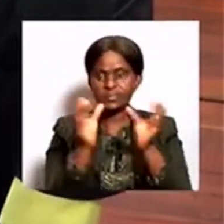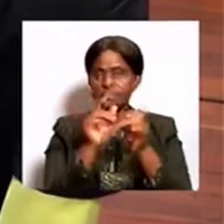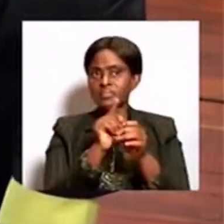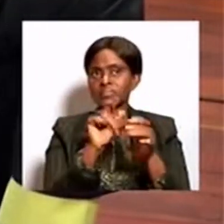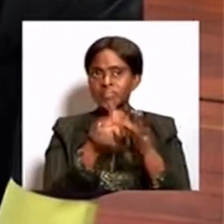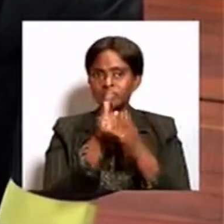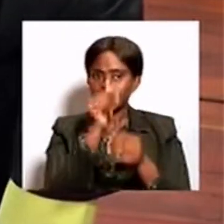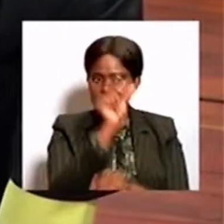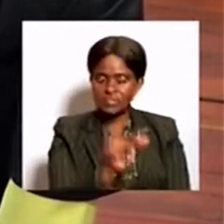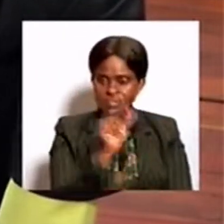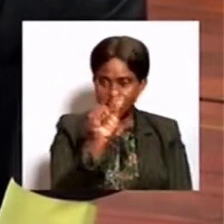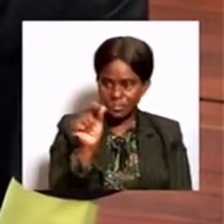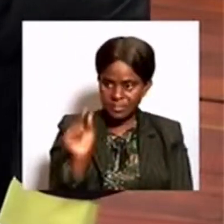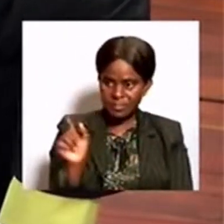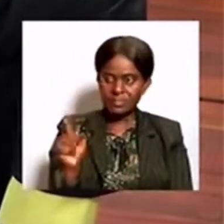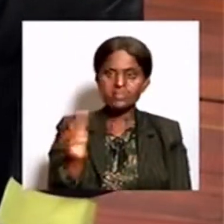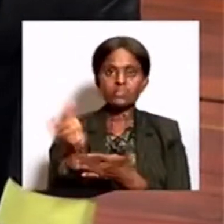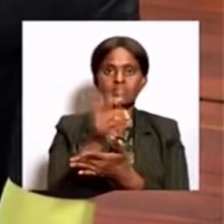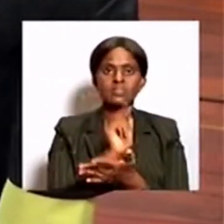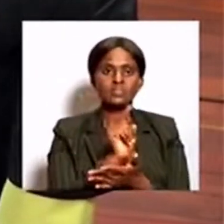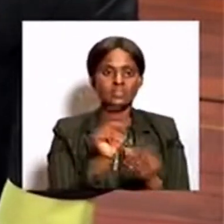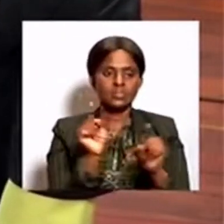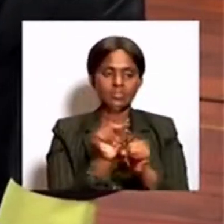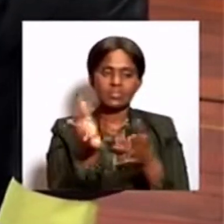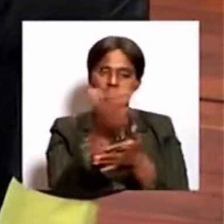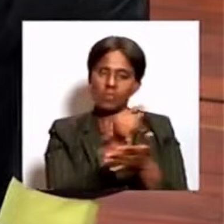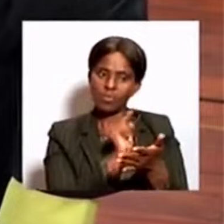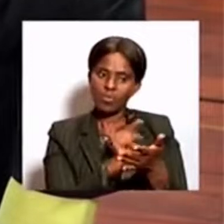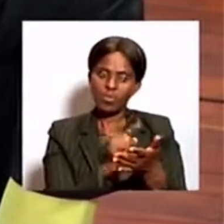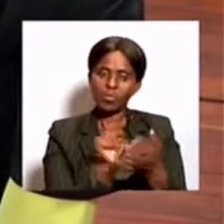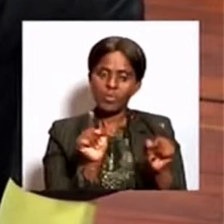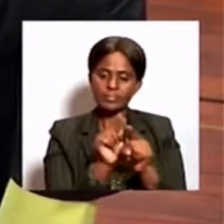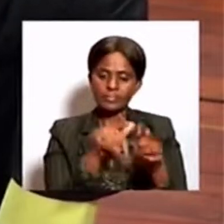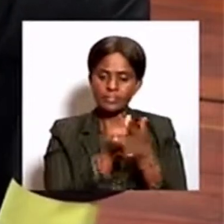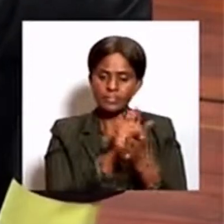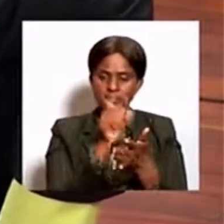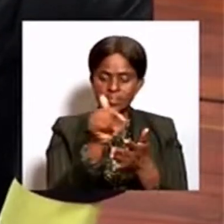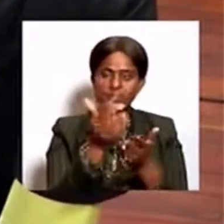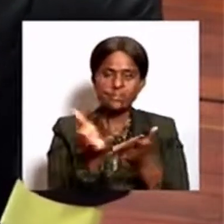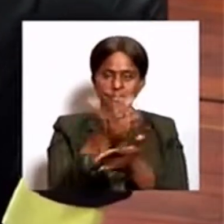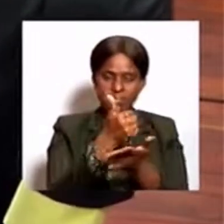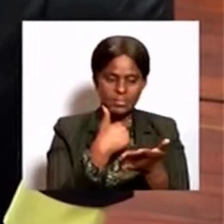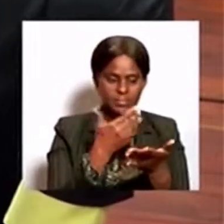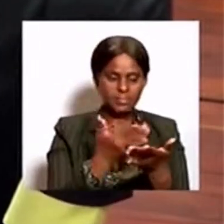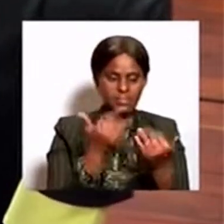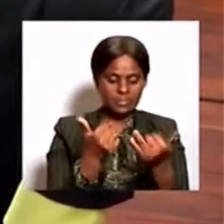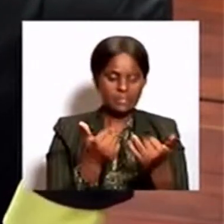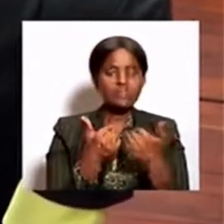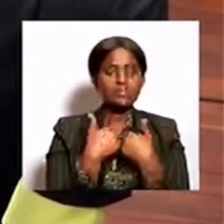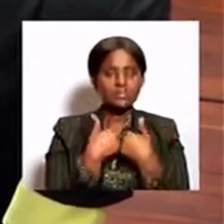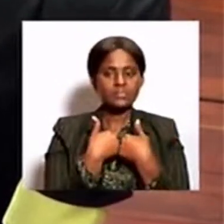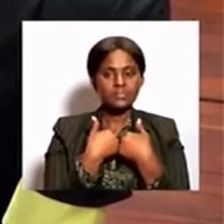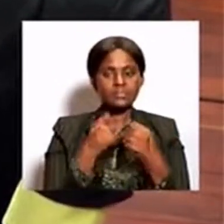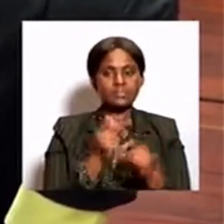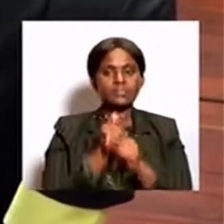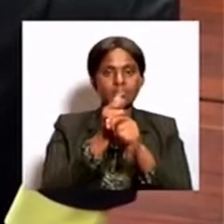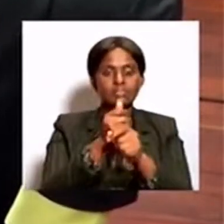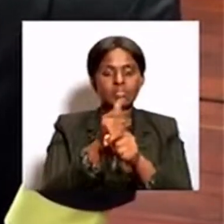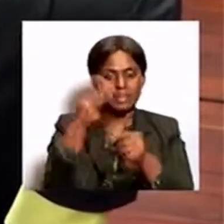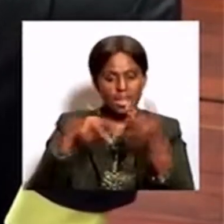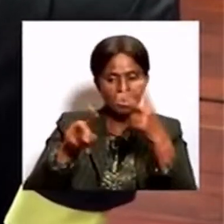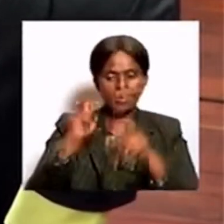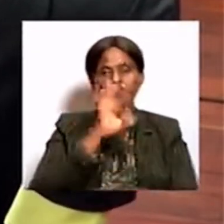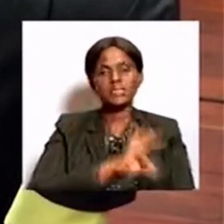how each and every revenue collector is collecting and how much they have collected. Hence, I was awarded a double